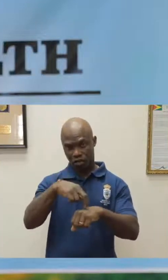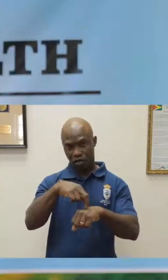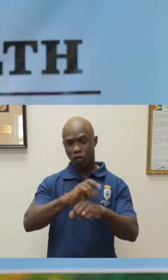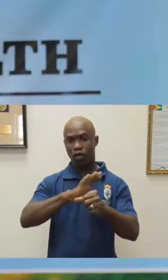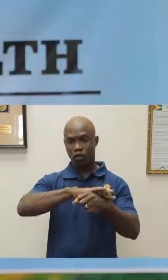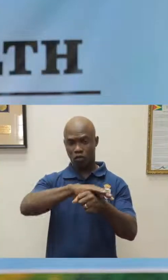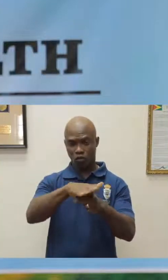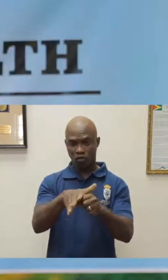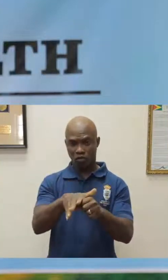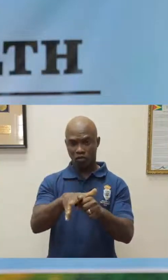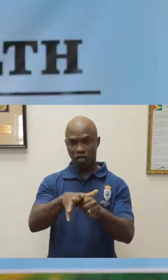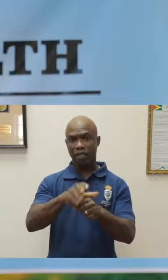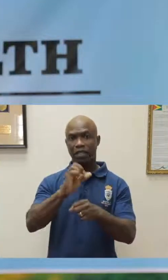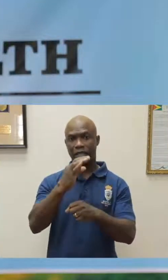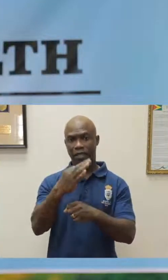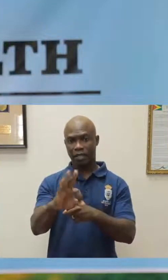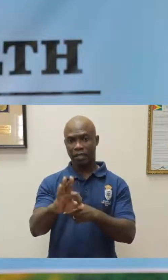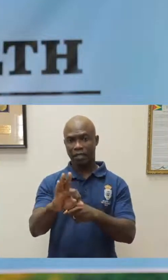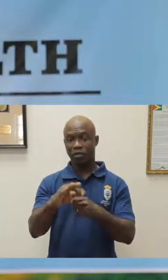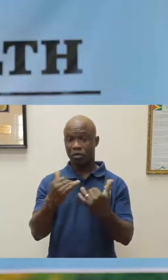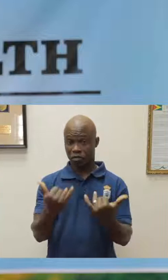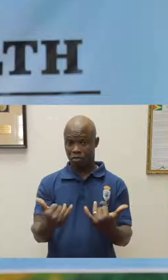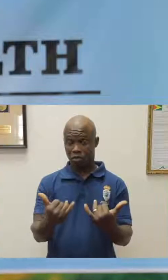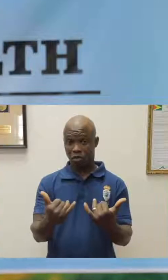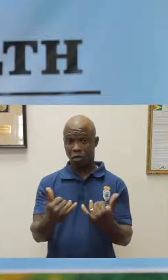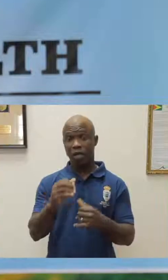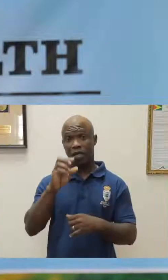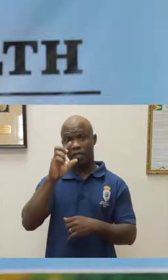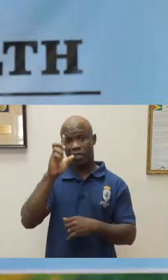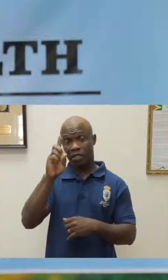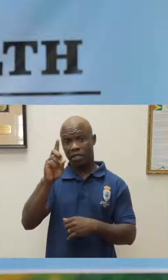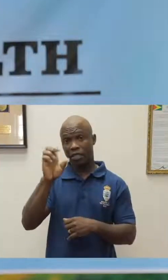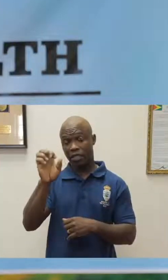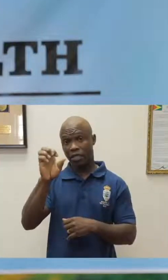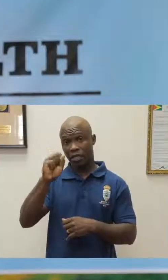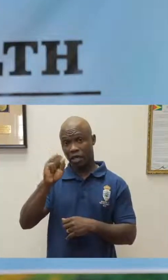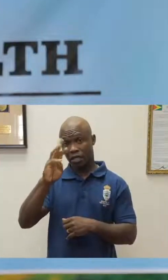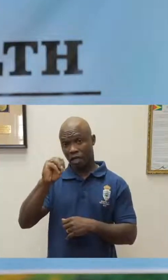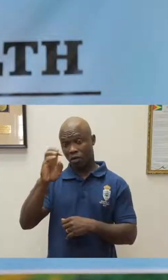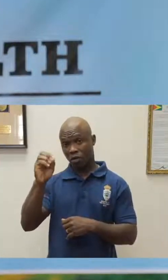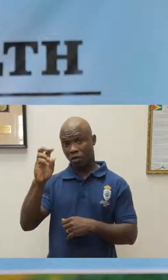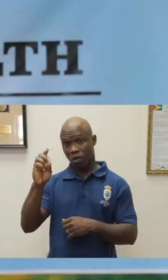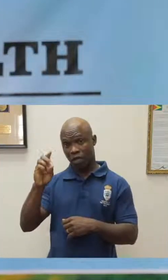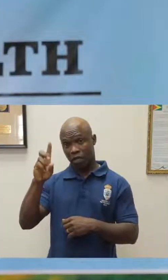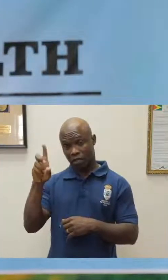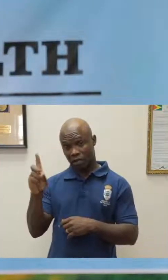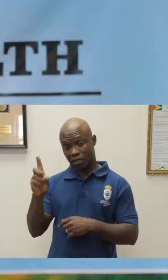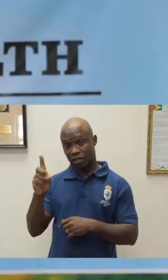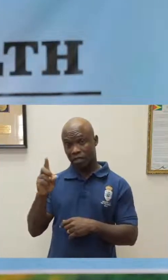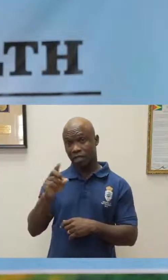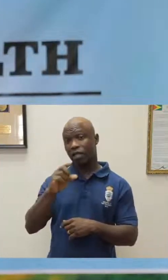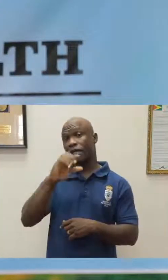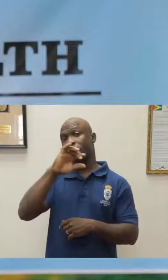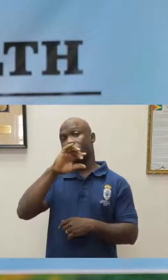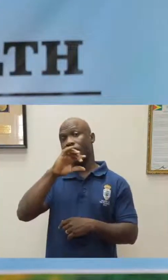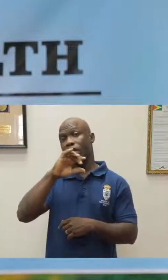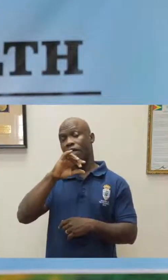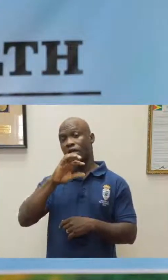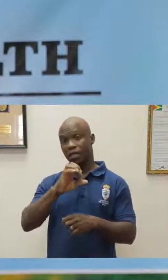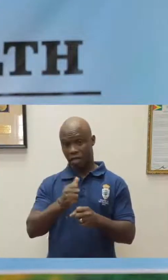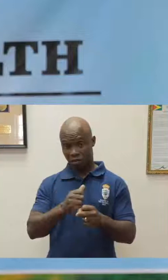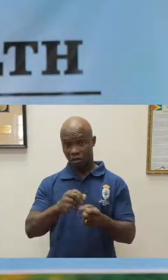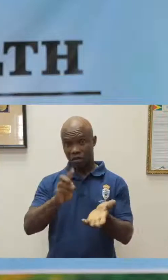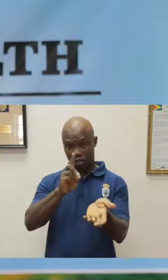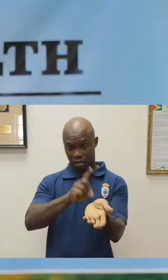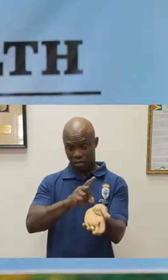cases. With us today is Dr. Desmond Nicholson, Regional Health Officer, Region number